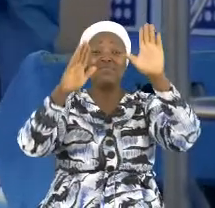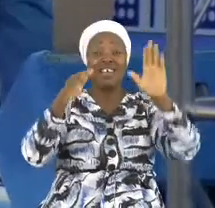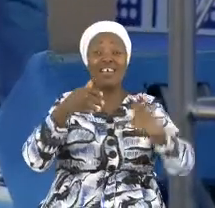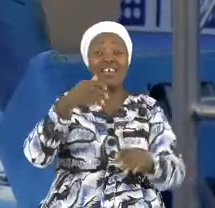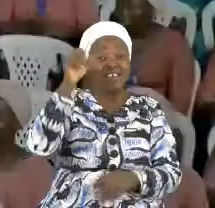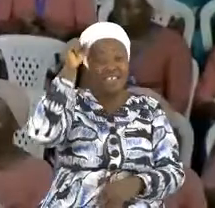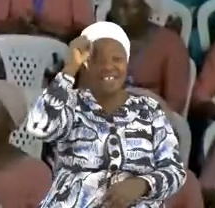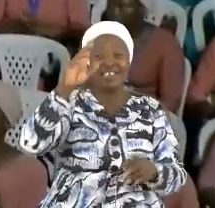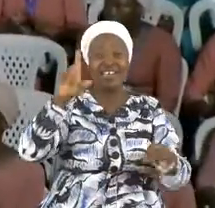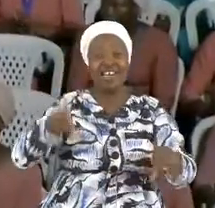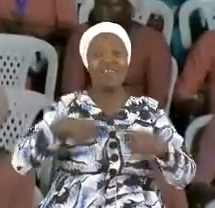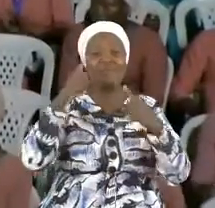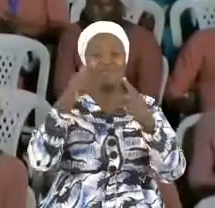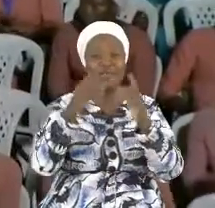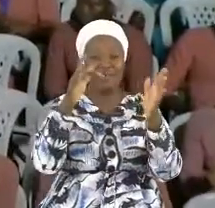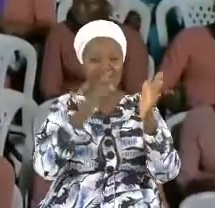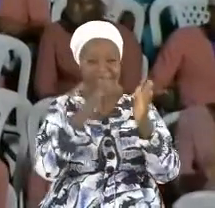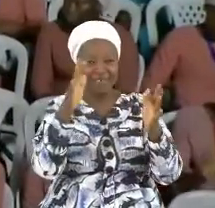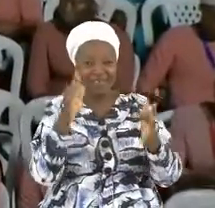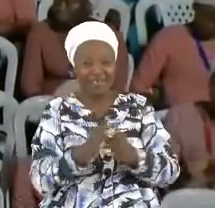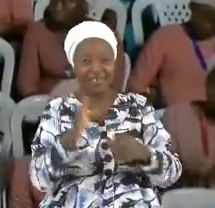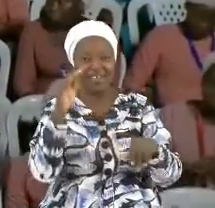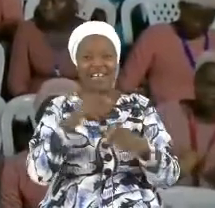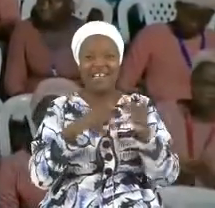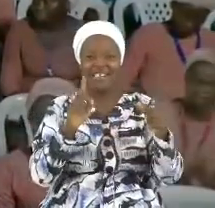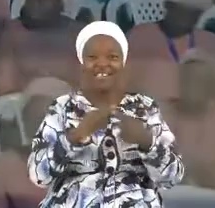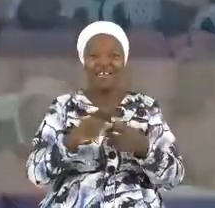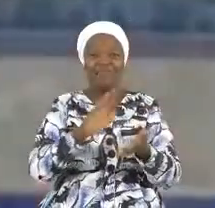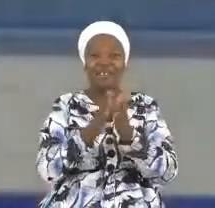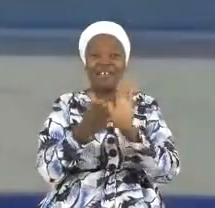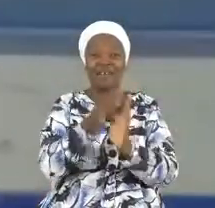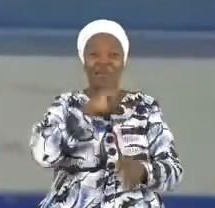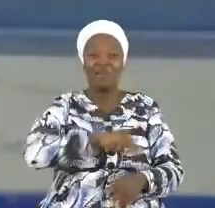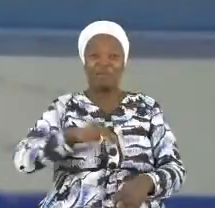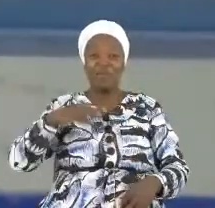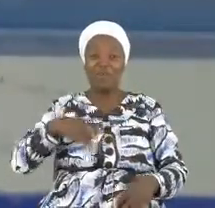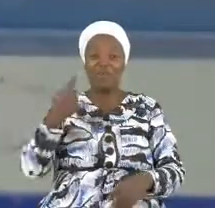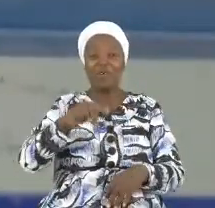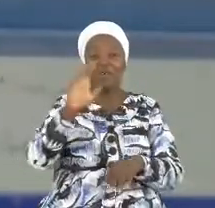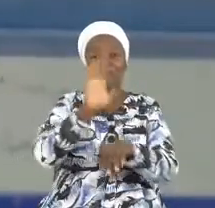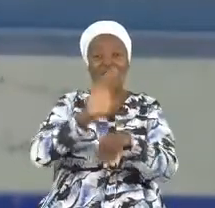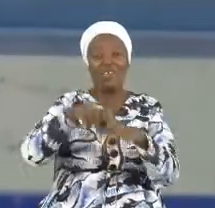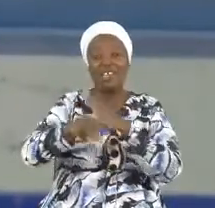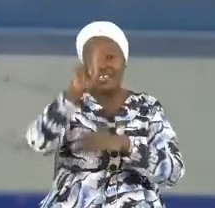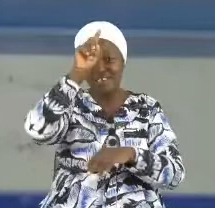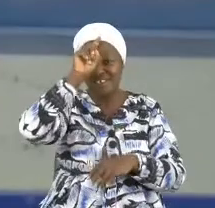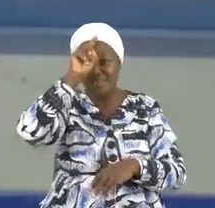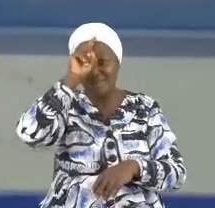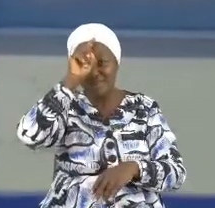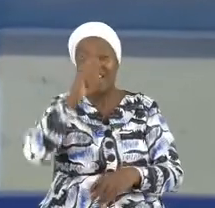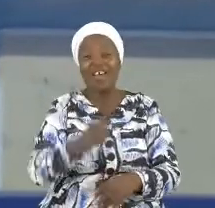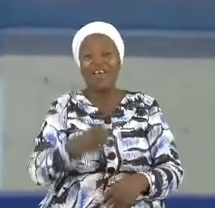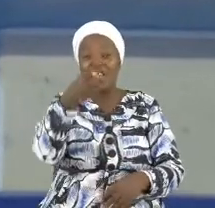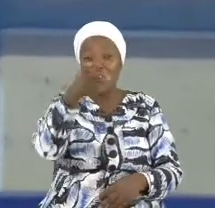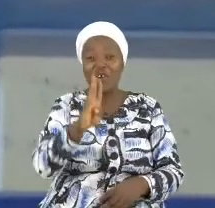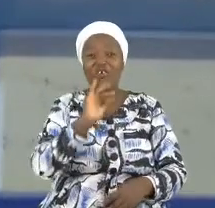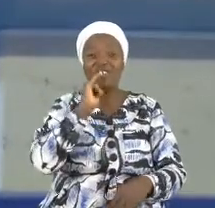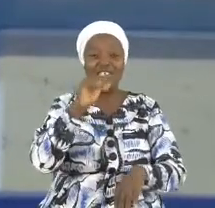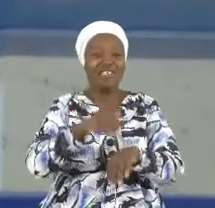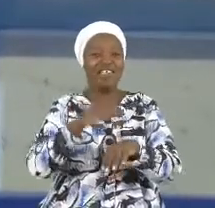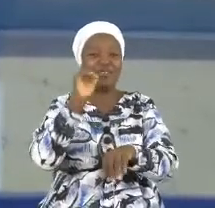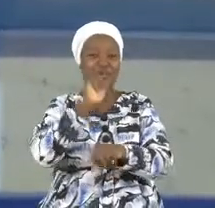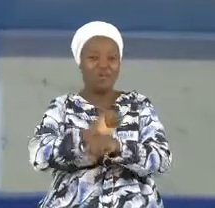in Egypt. God is at work. And here tonight, in